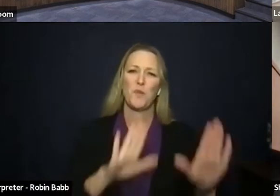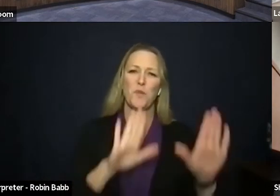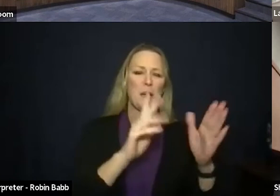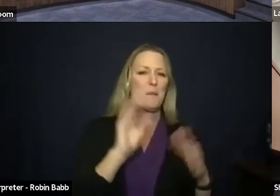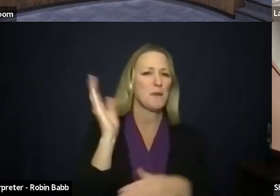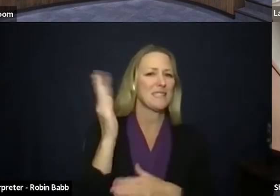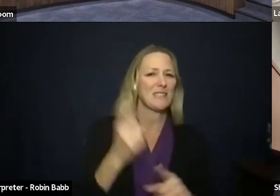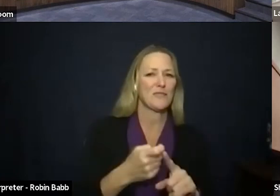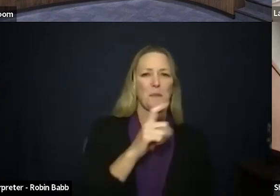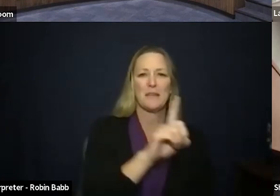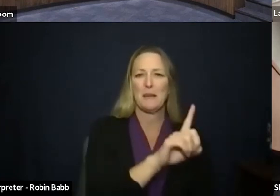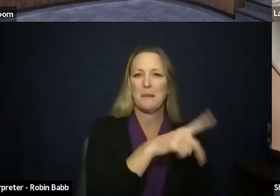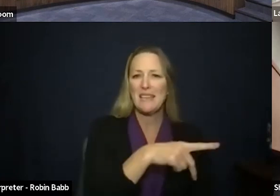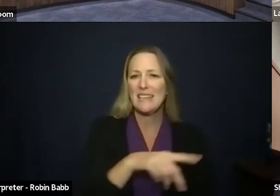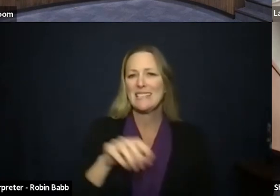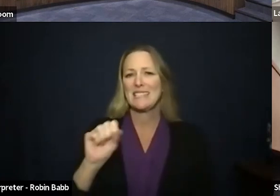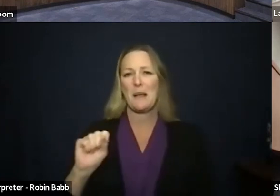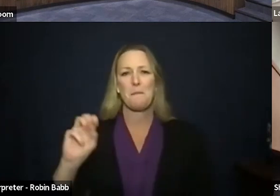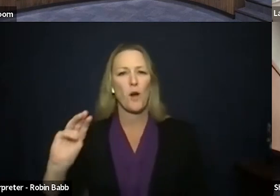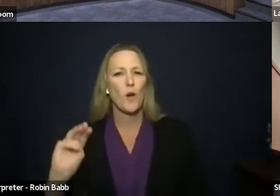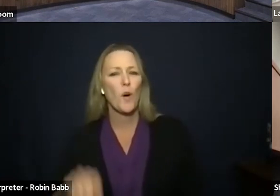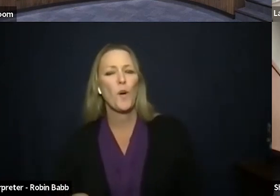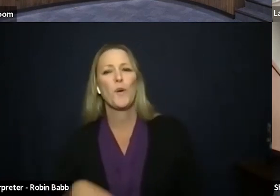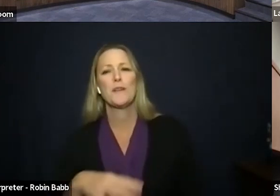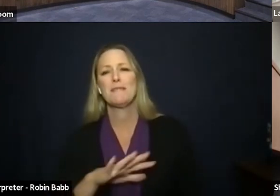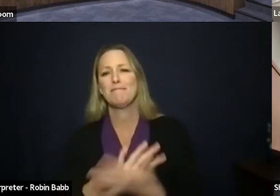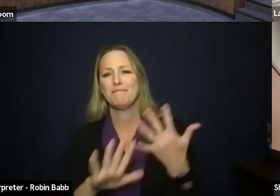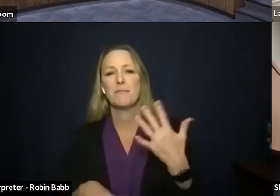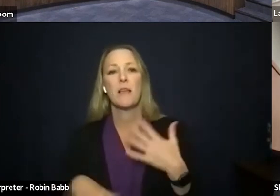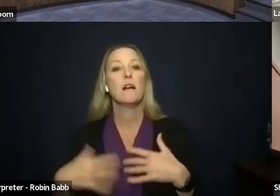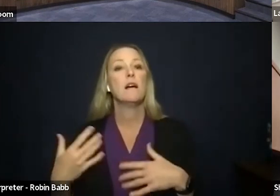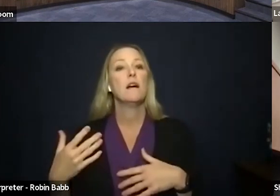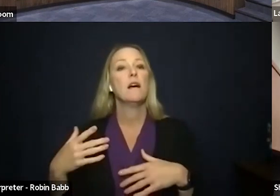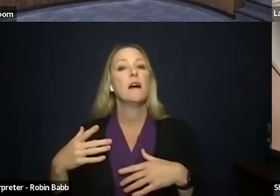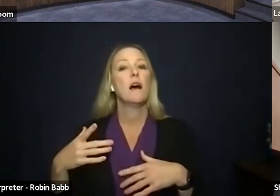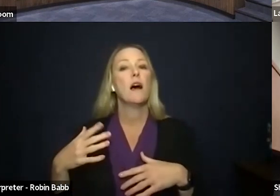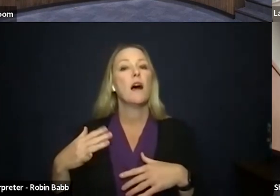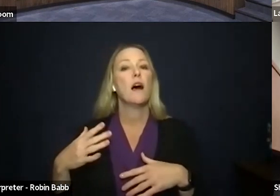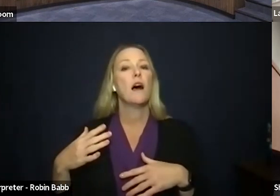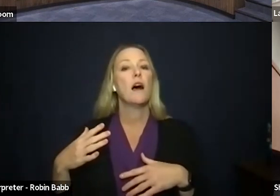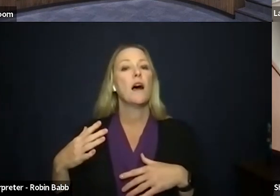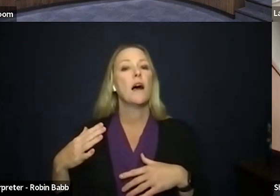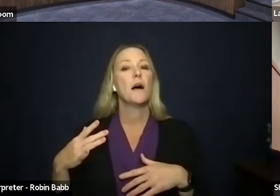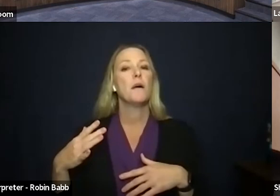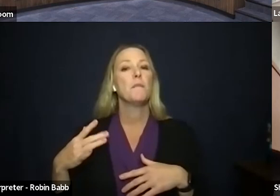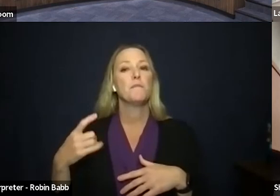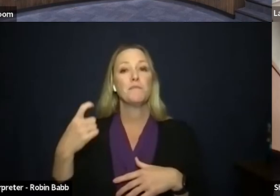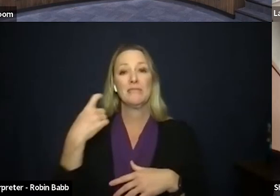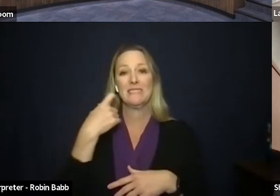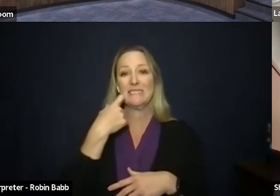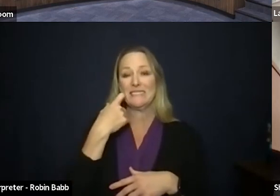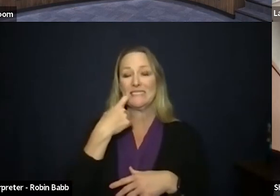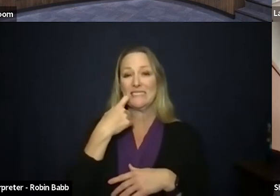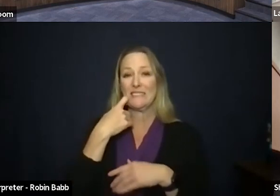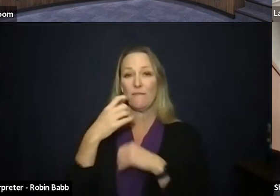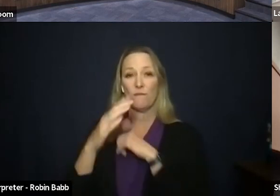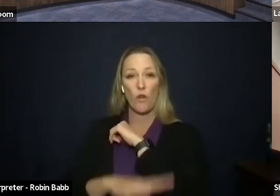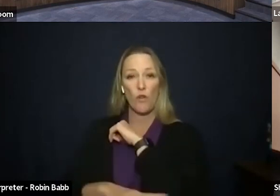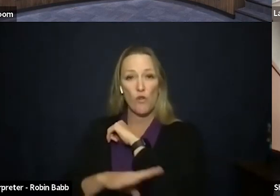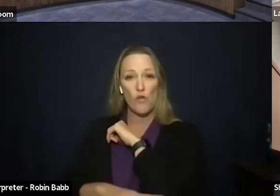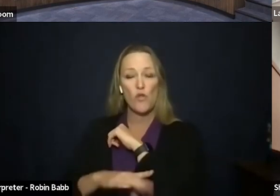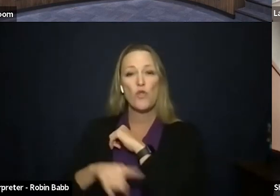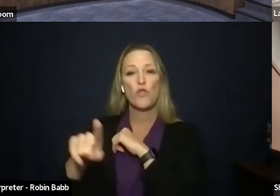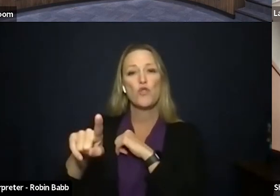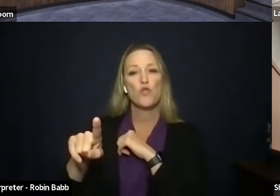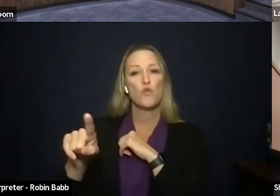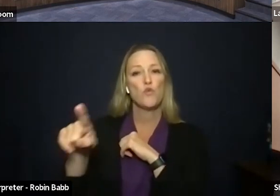marcos and and their teams and partners in the fall you as a board got to review and